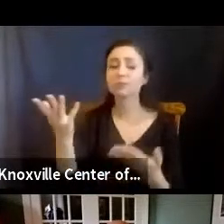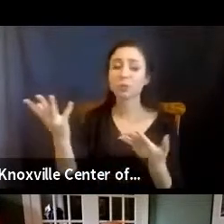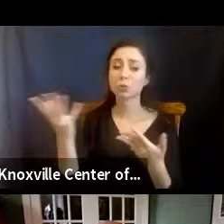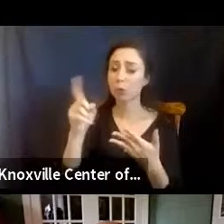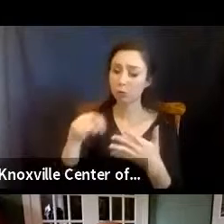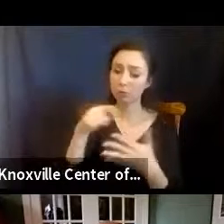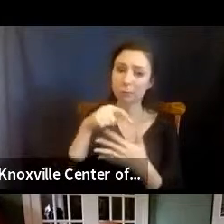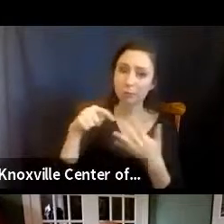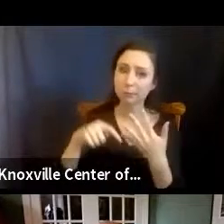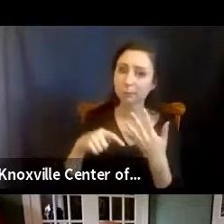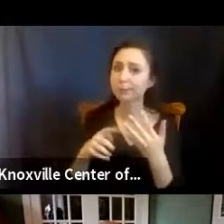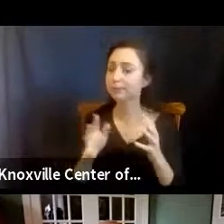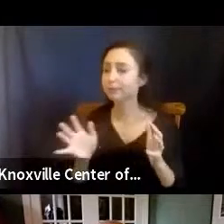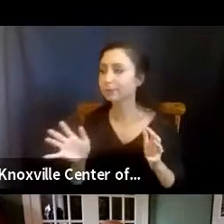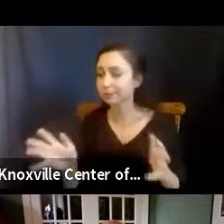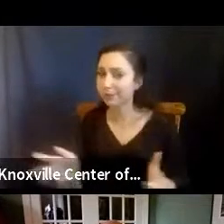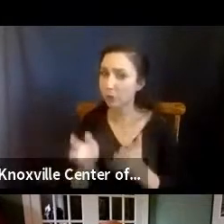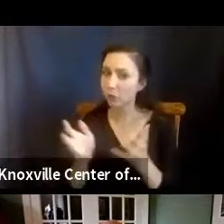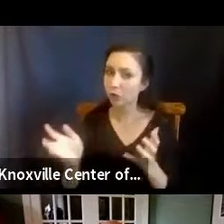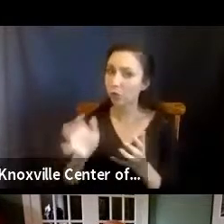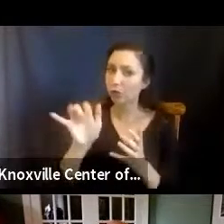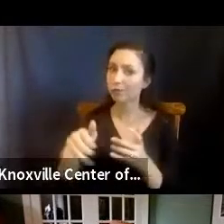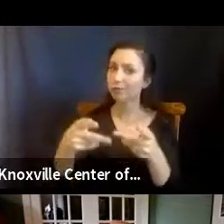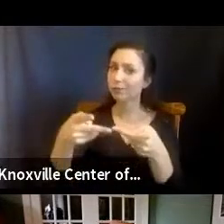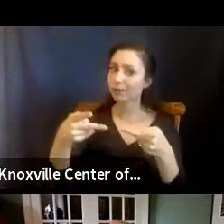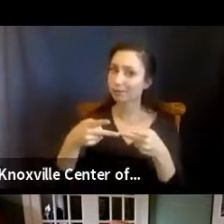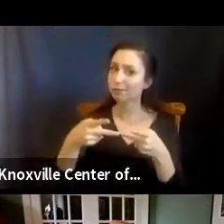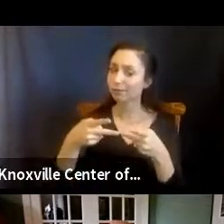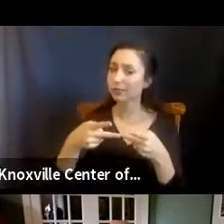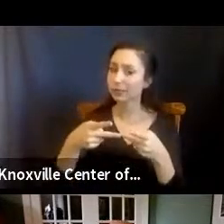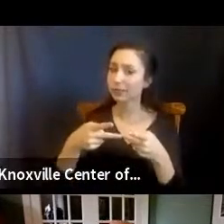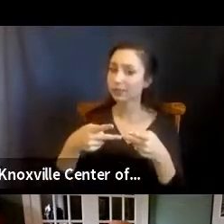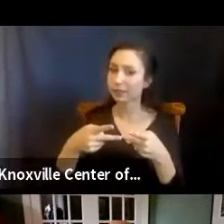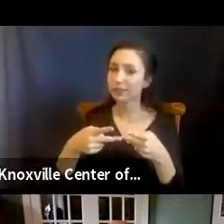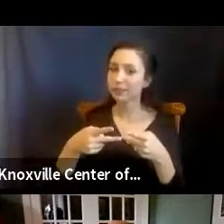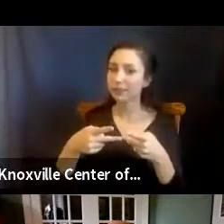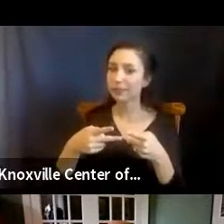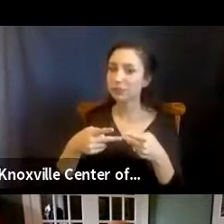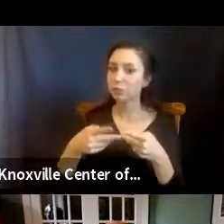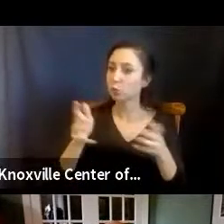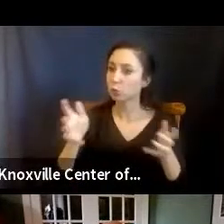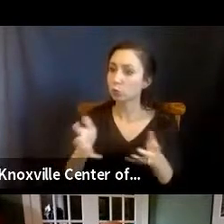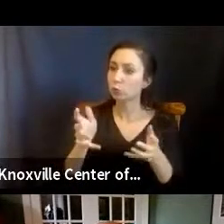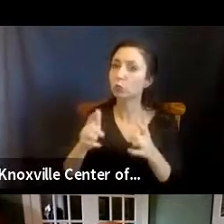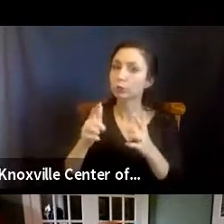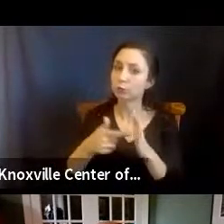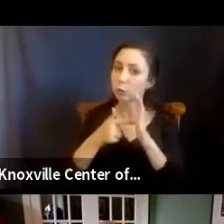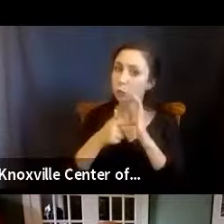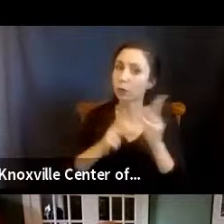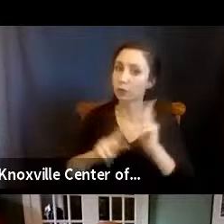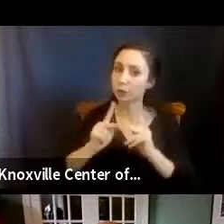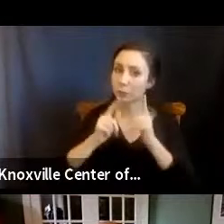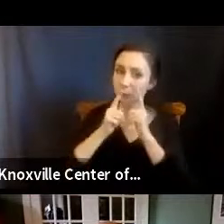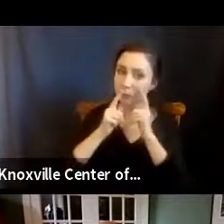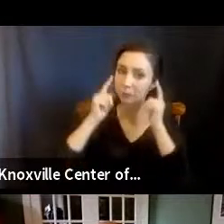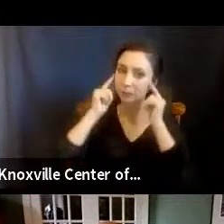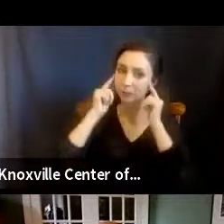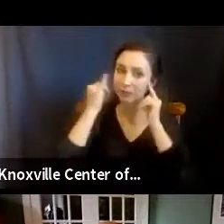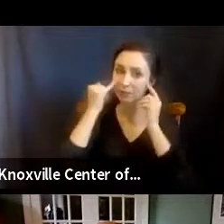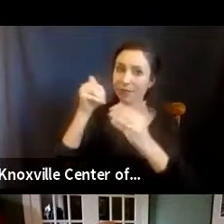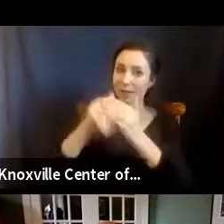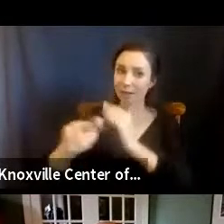and encourage that facility to facilitate people wearing masks in their